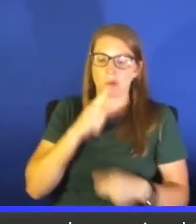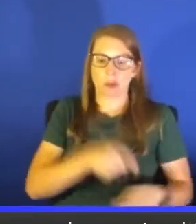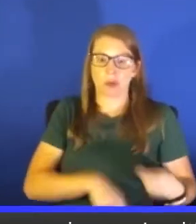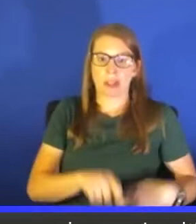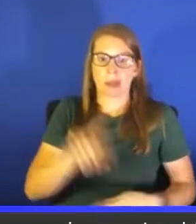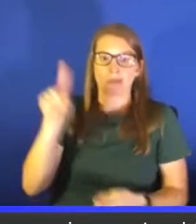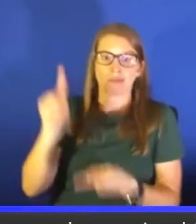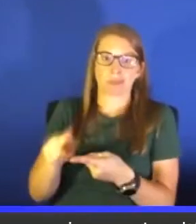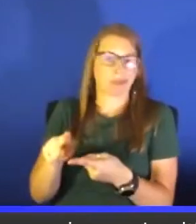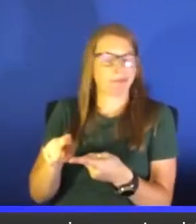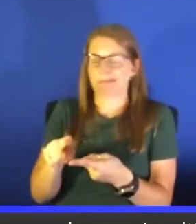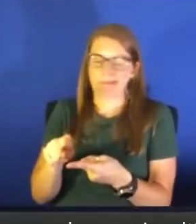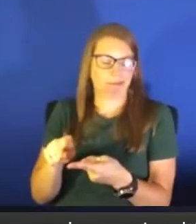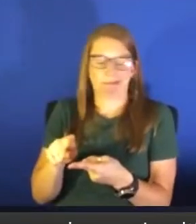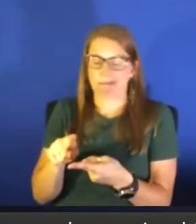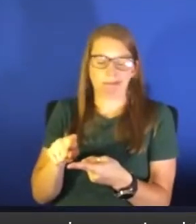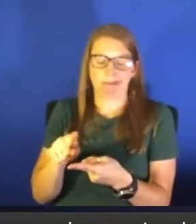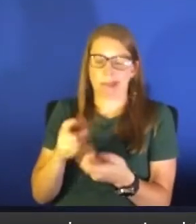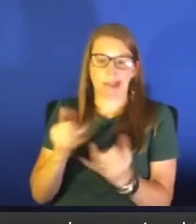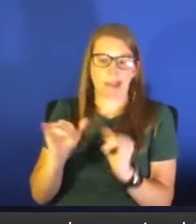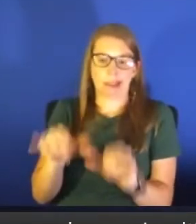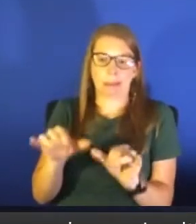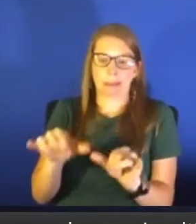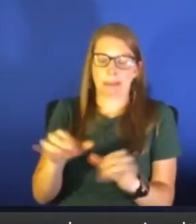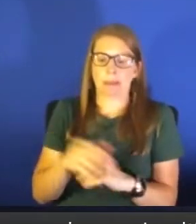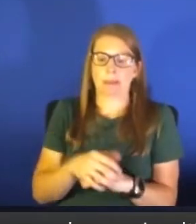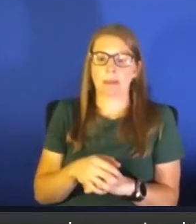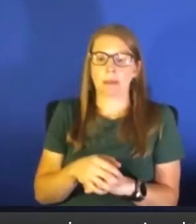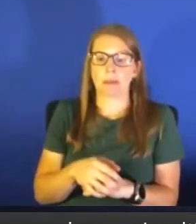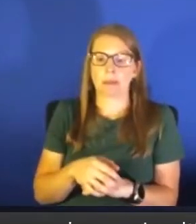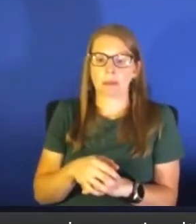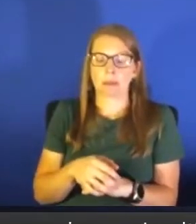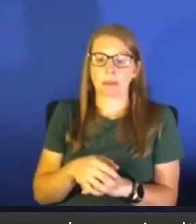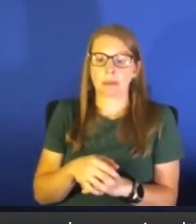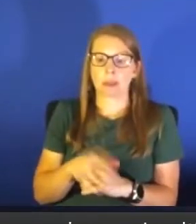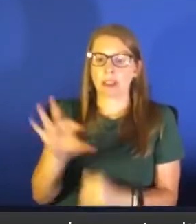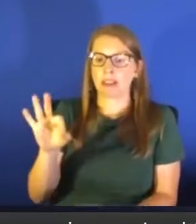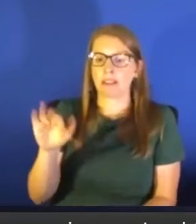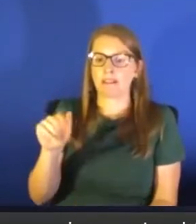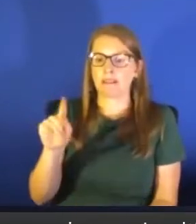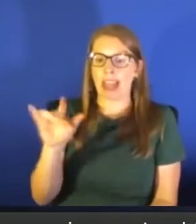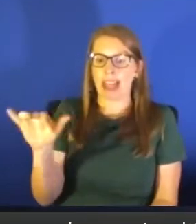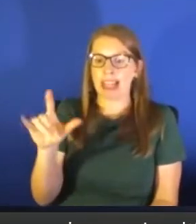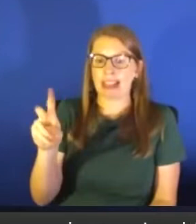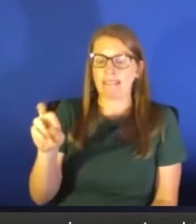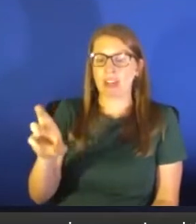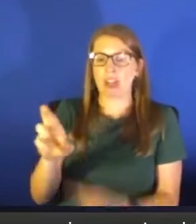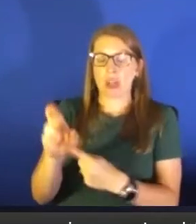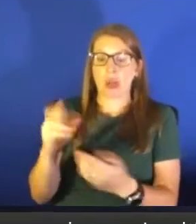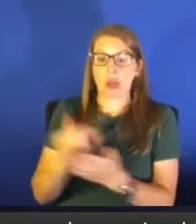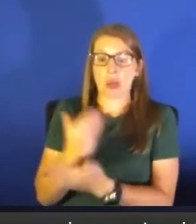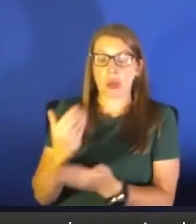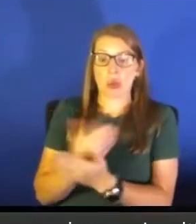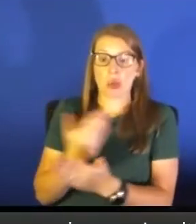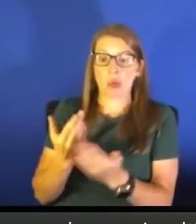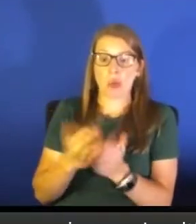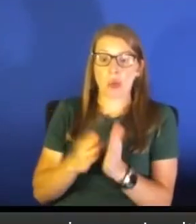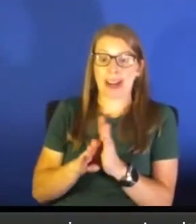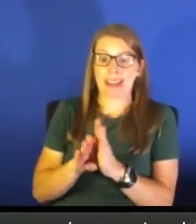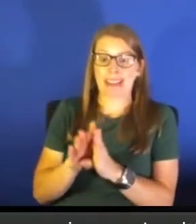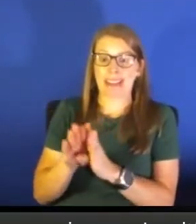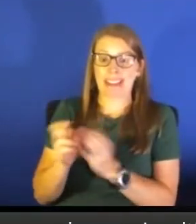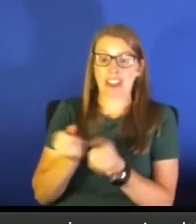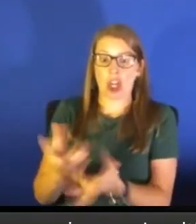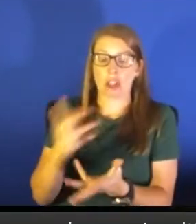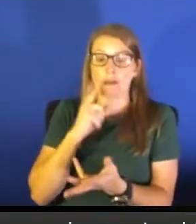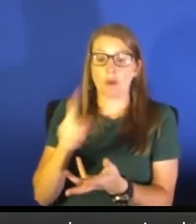steady since we've started doing transplantation. Fatty liver is really the new rising cause that we're seeing. It's the leading cause of transplant in